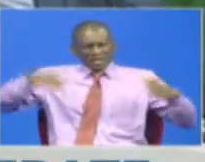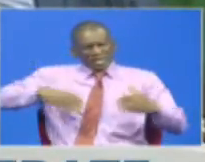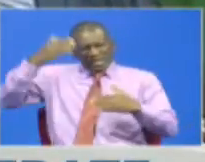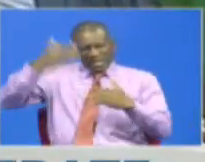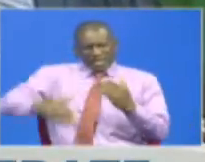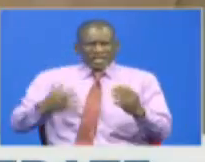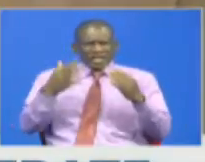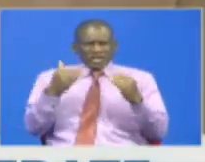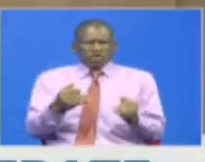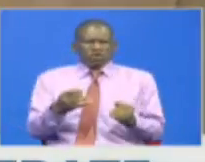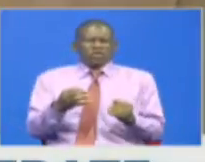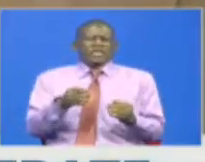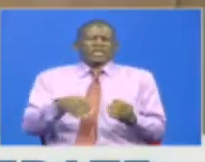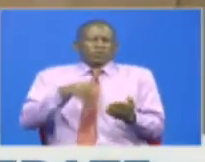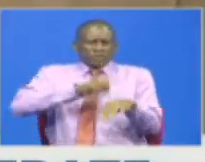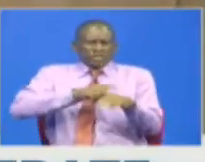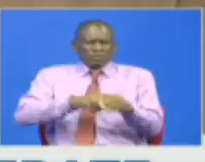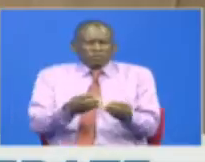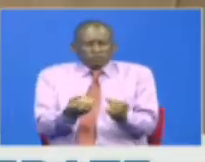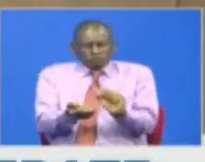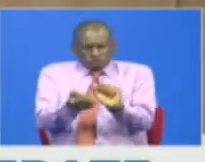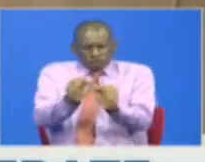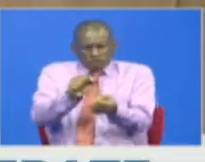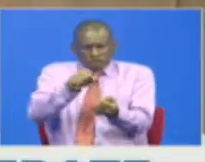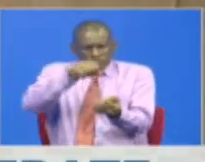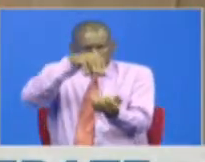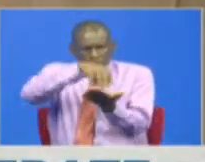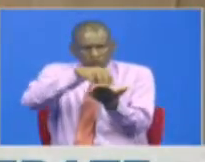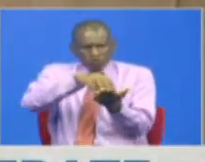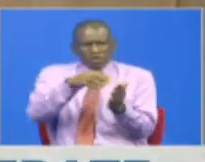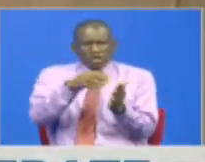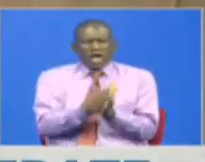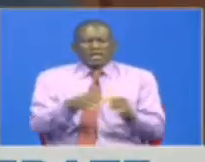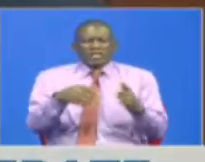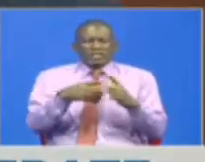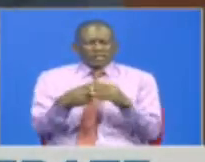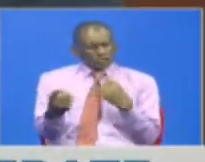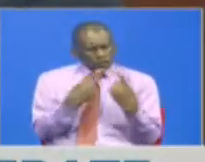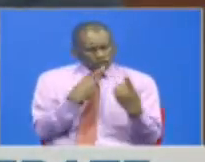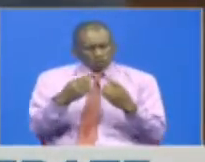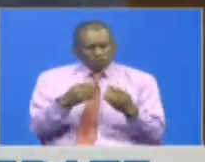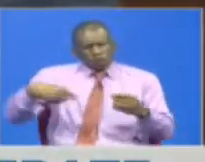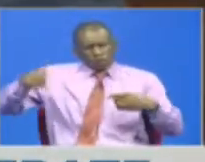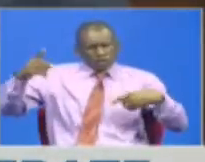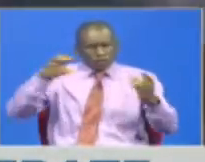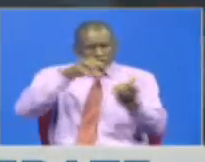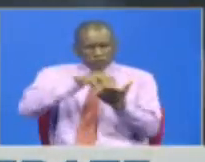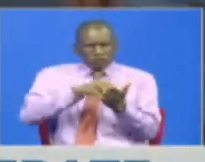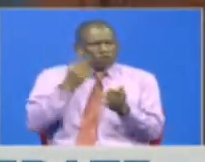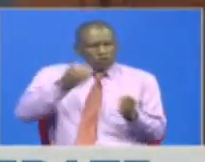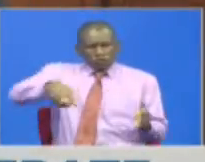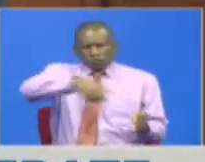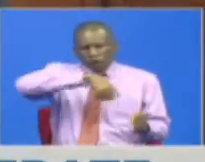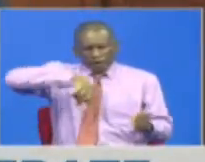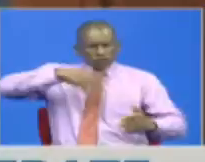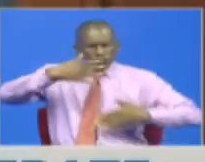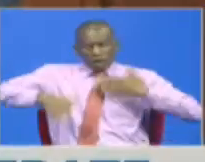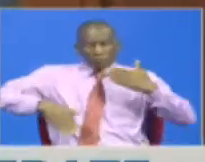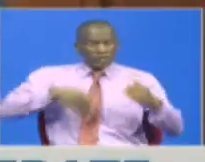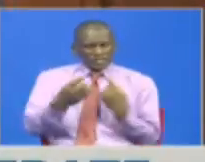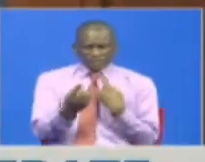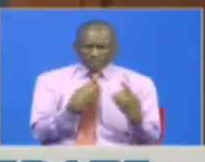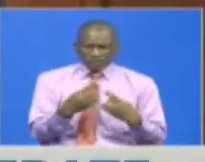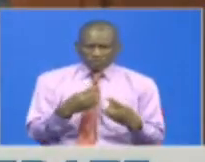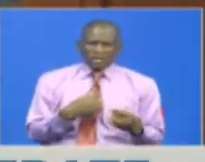loosen up on their stand and pursue talks aimed at a win-win situation. For us to appreciate this kind of conversation, I